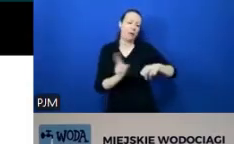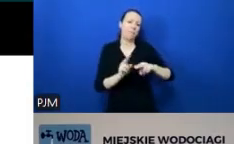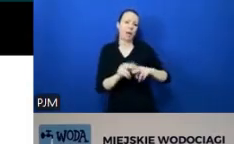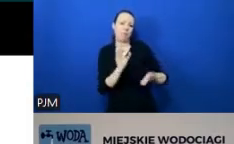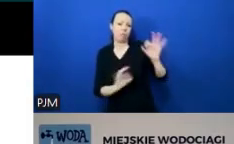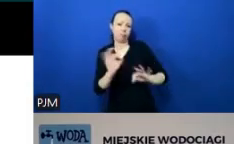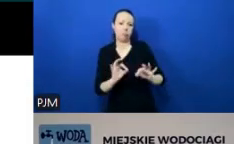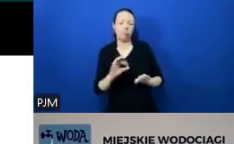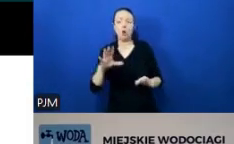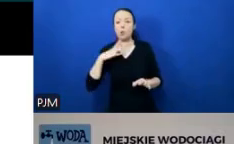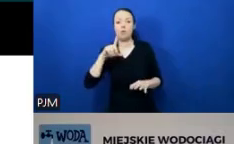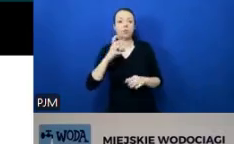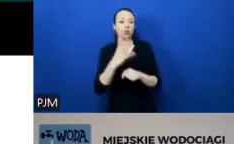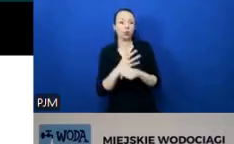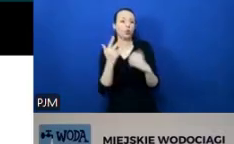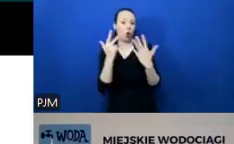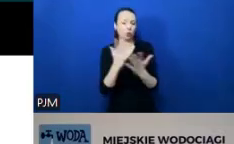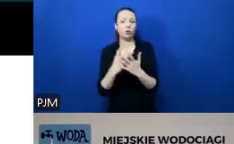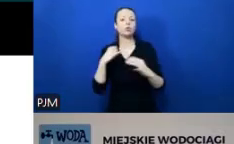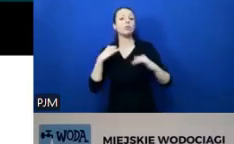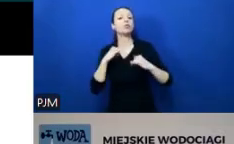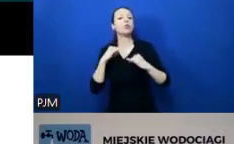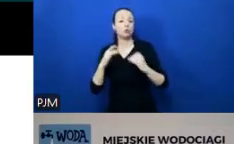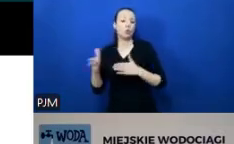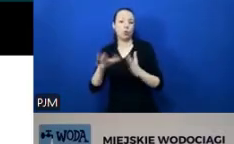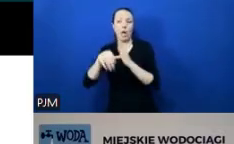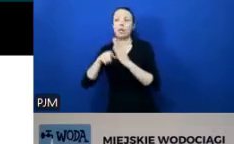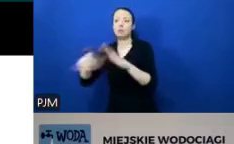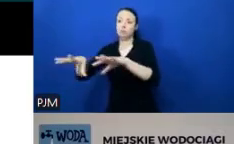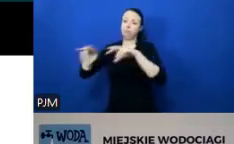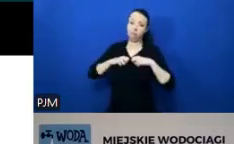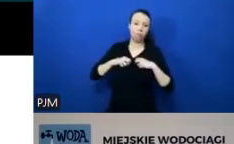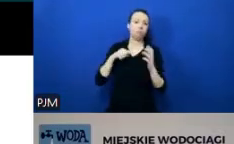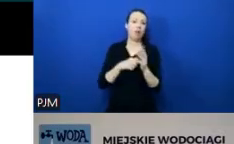rainwater channel, 16 kilometers, some were renovated.